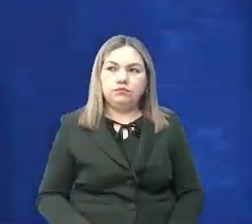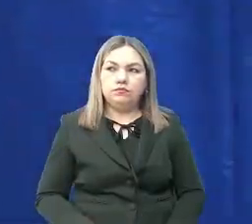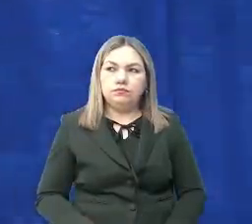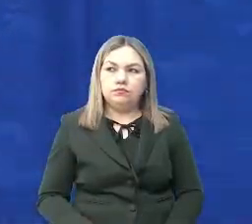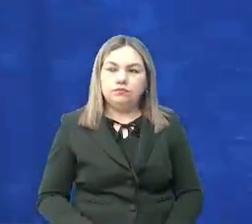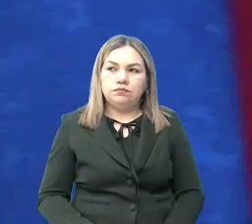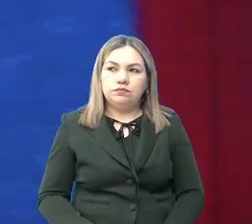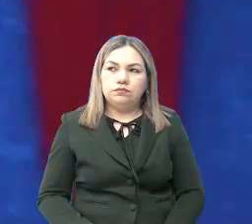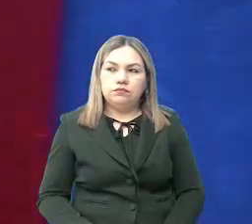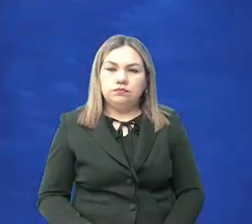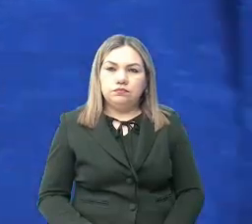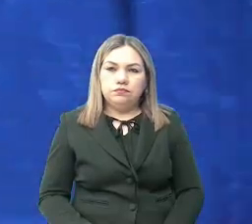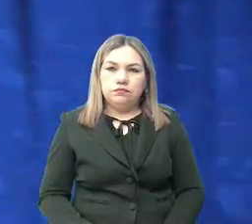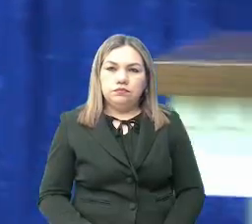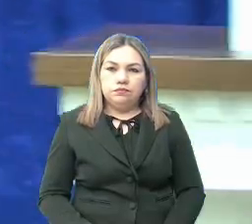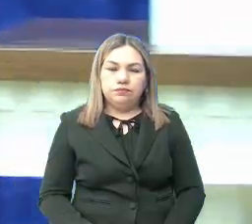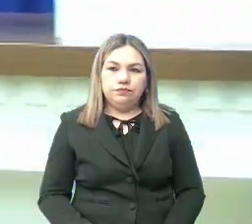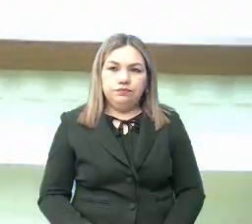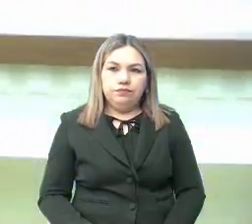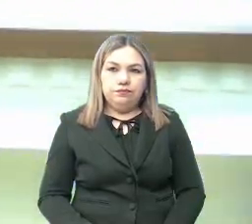bad.